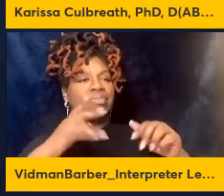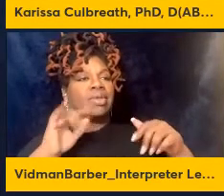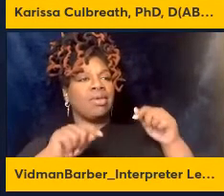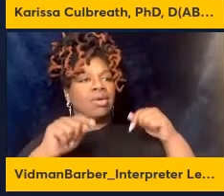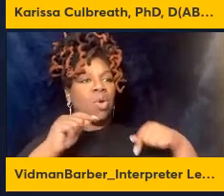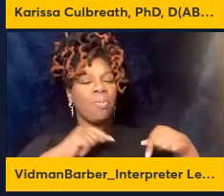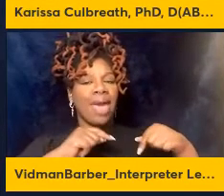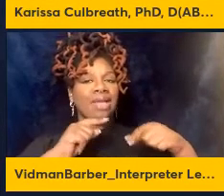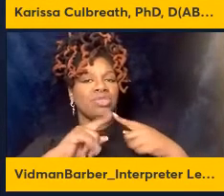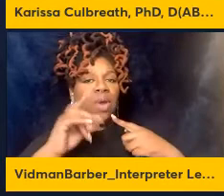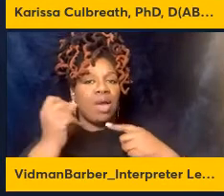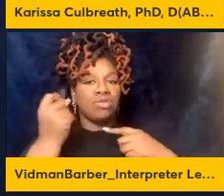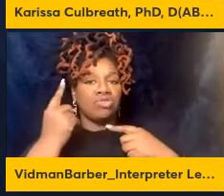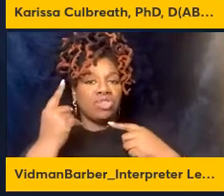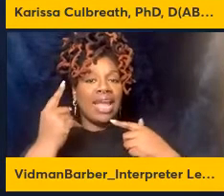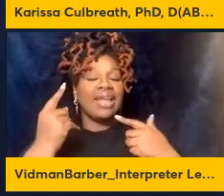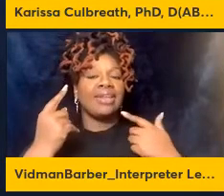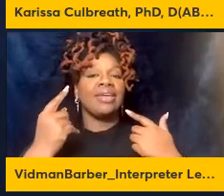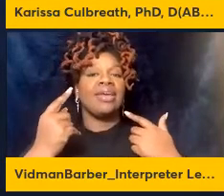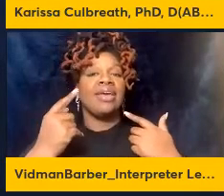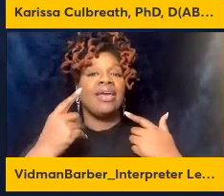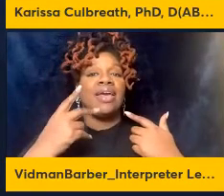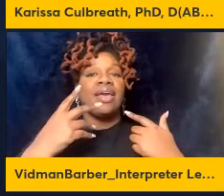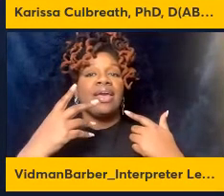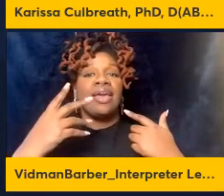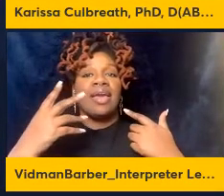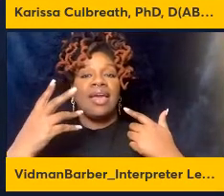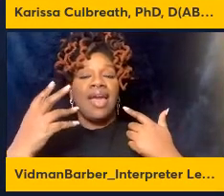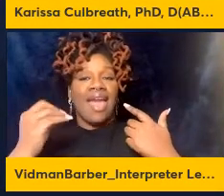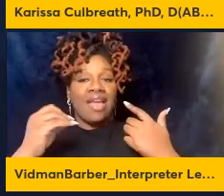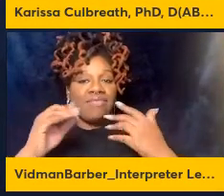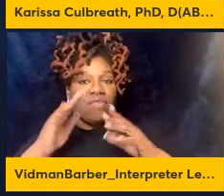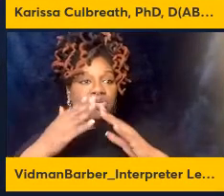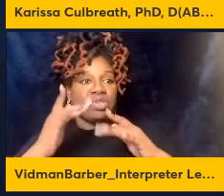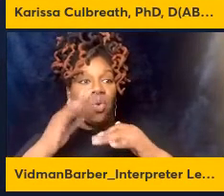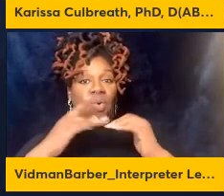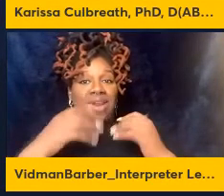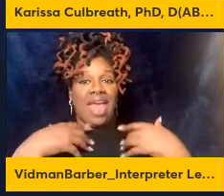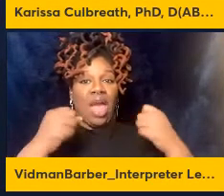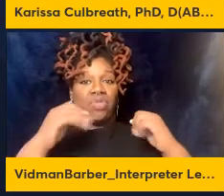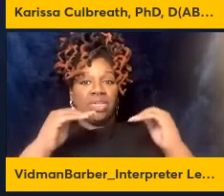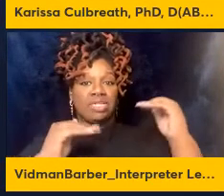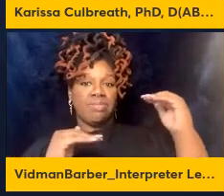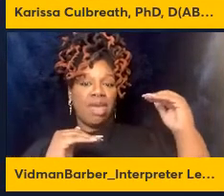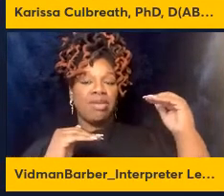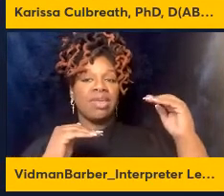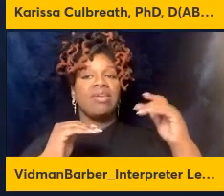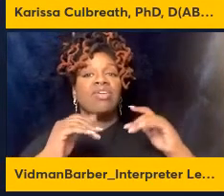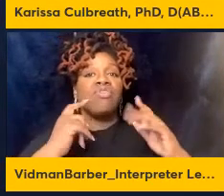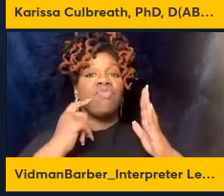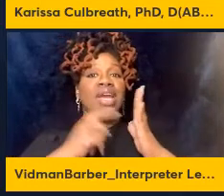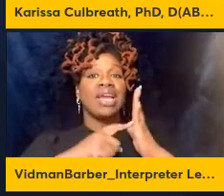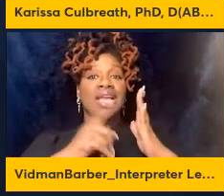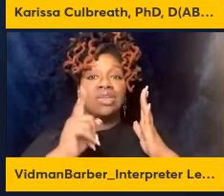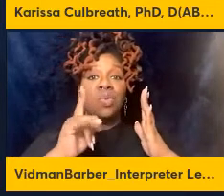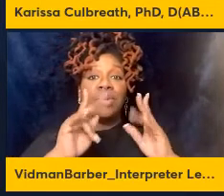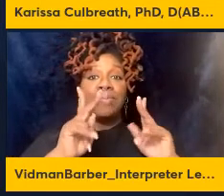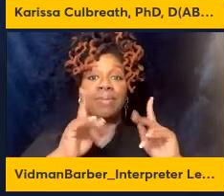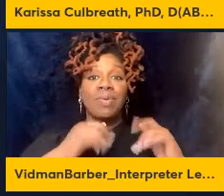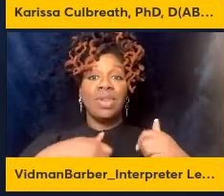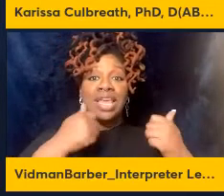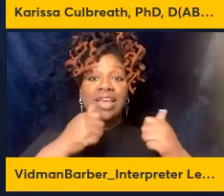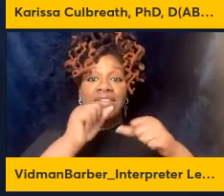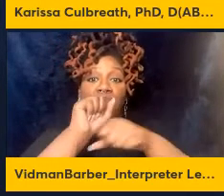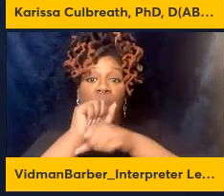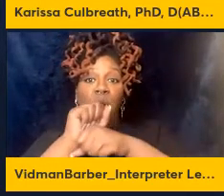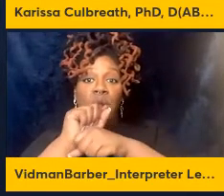our framing of health disparities, recognizing that where people live, work, play, and learn have a